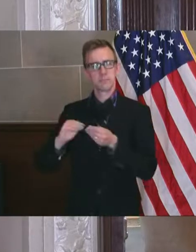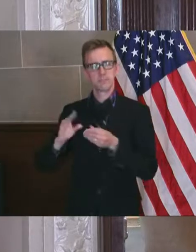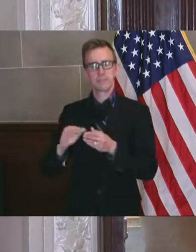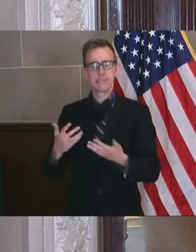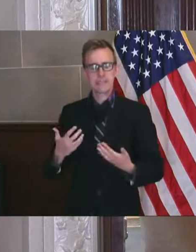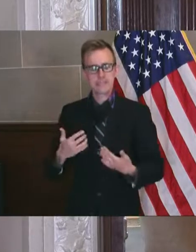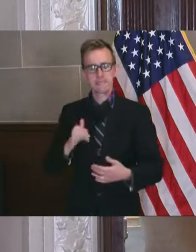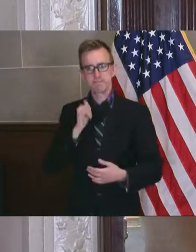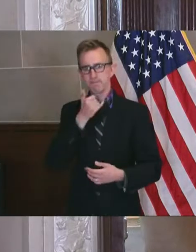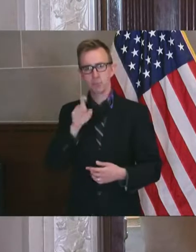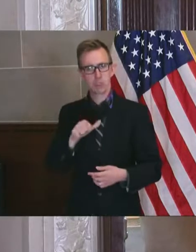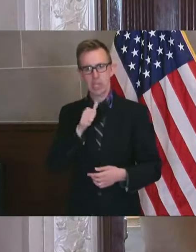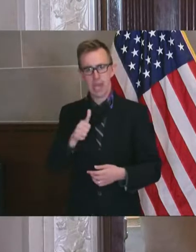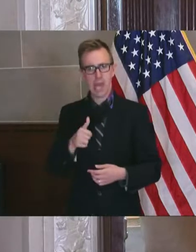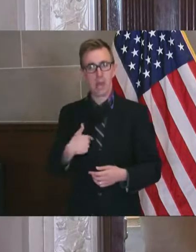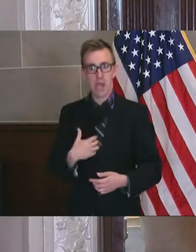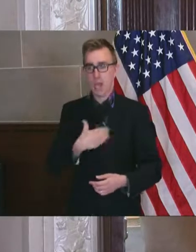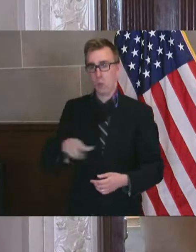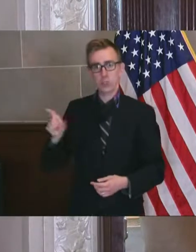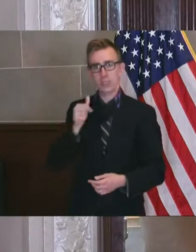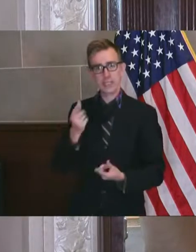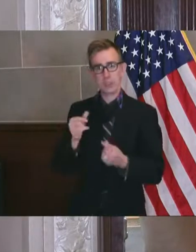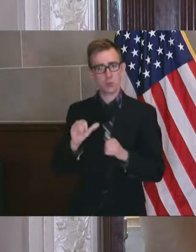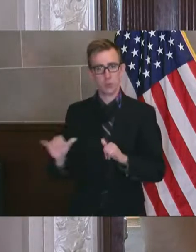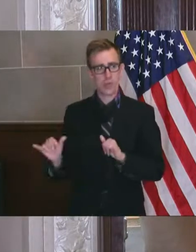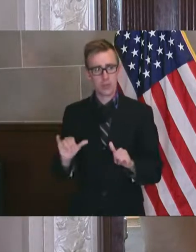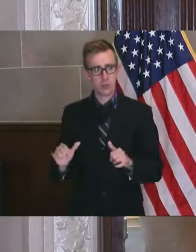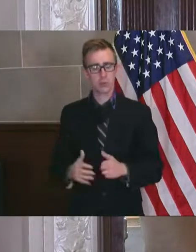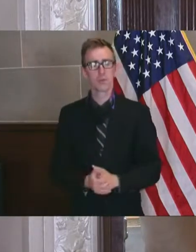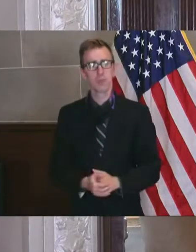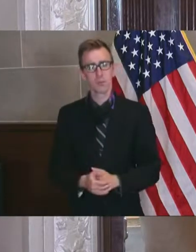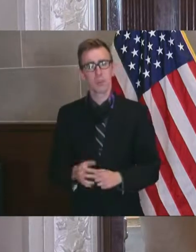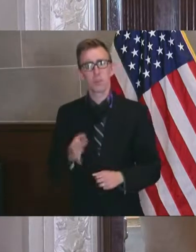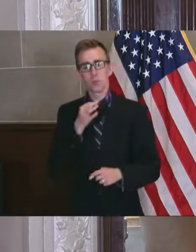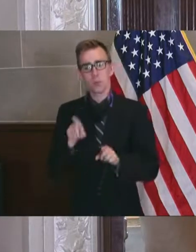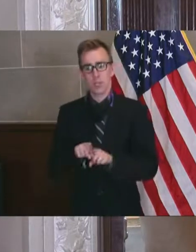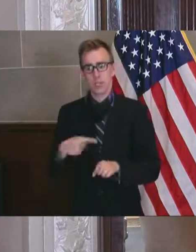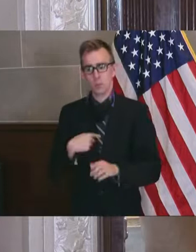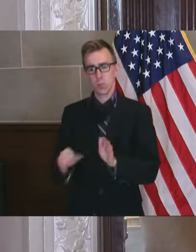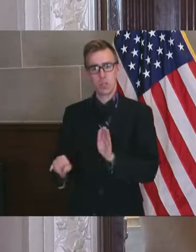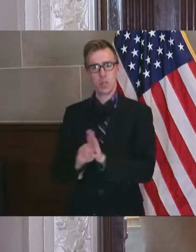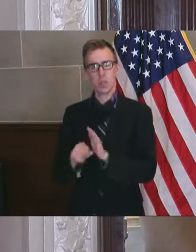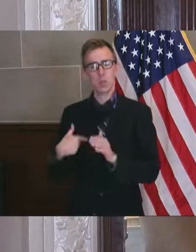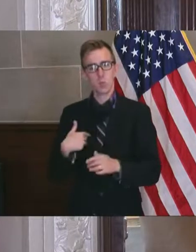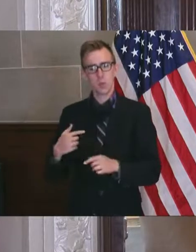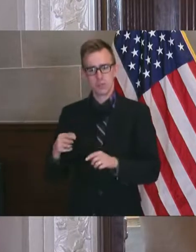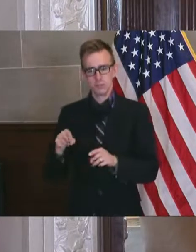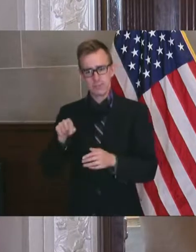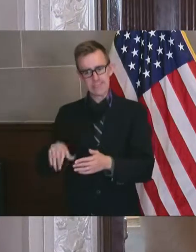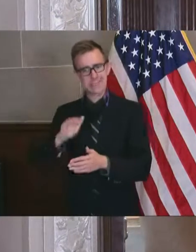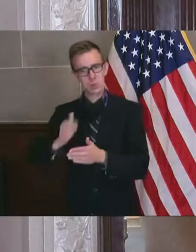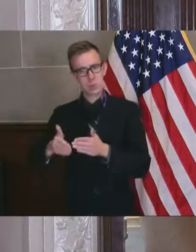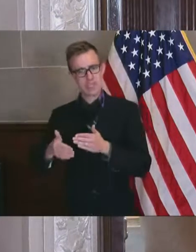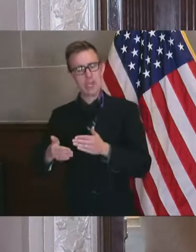have done that. They wish they hadn't done it. And as soon as we knew it, we went back and spent all weekend